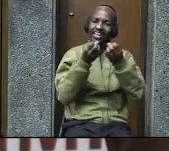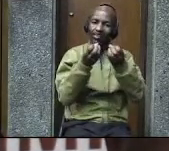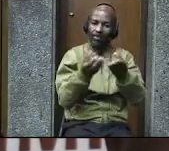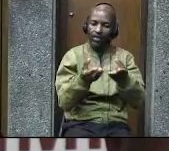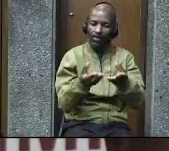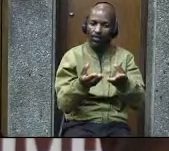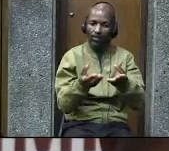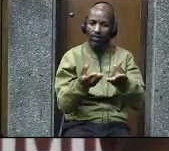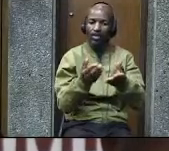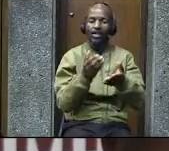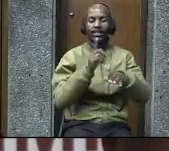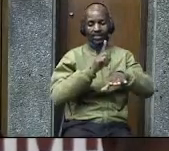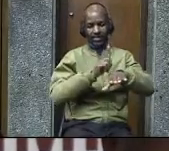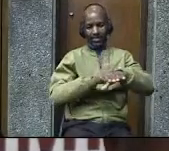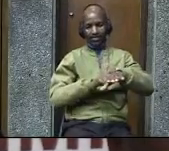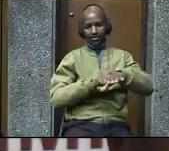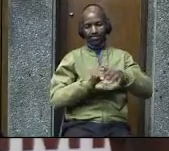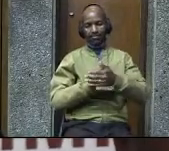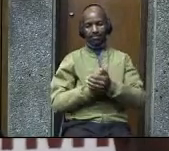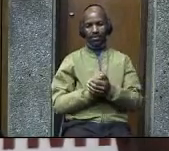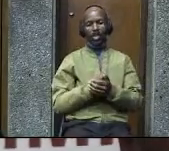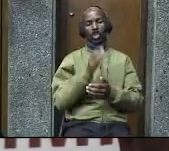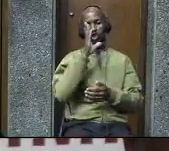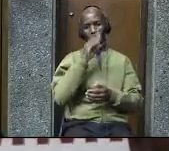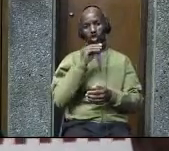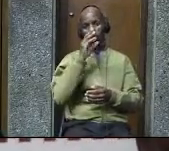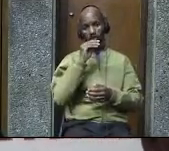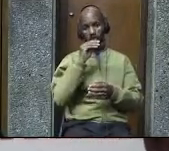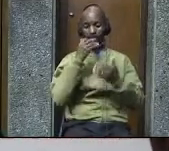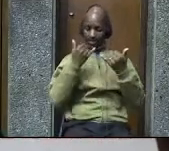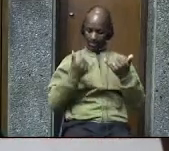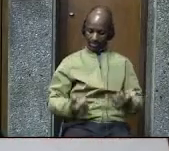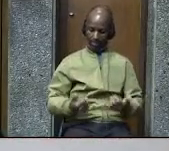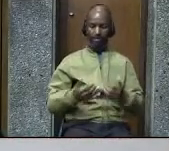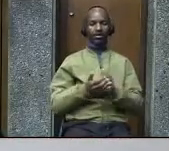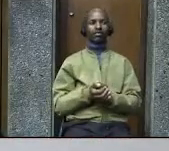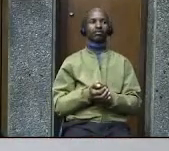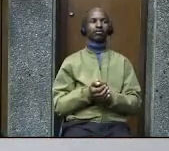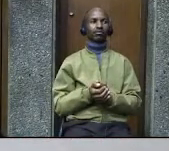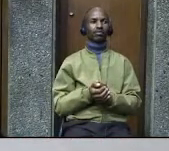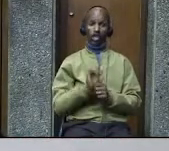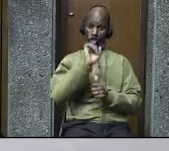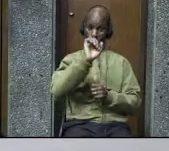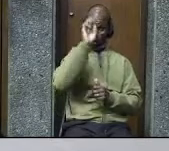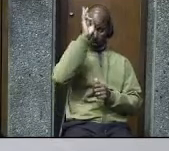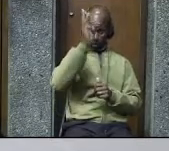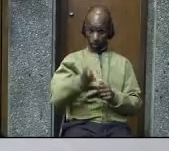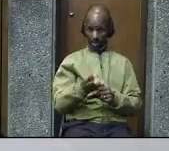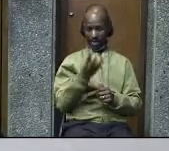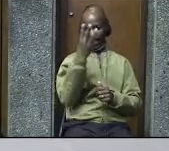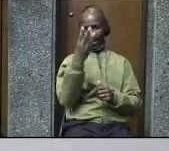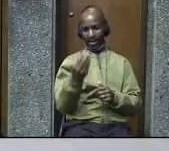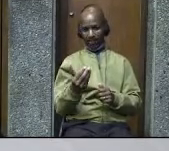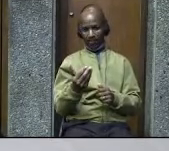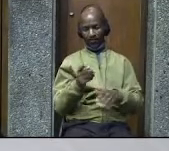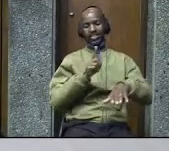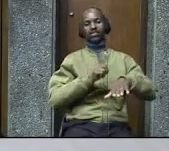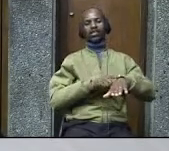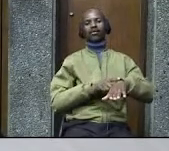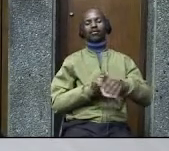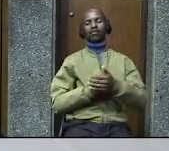some time to talk orally here, you will also have a